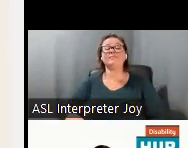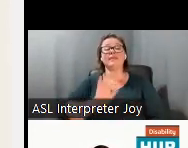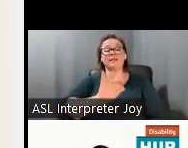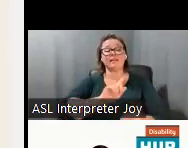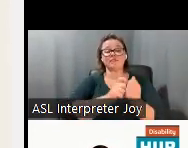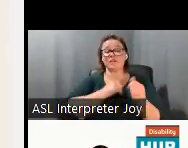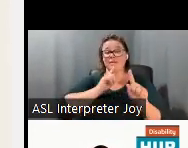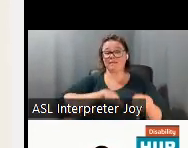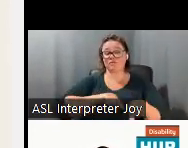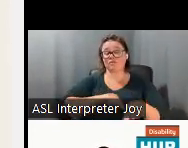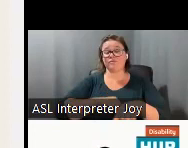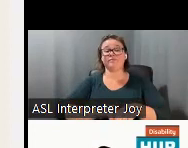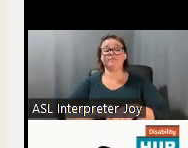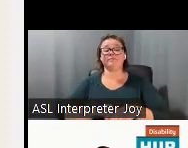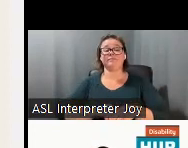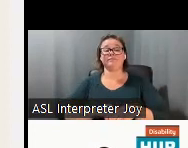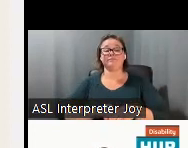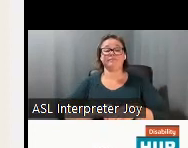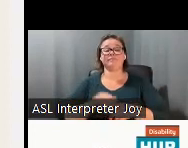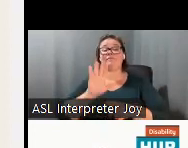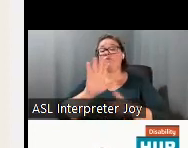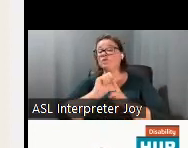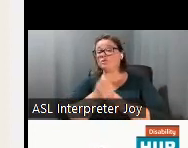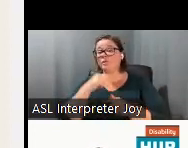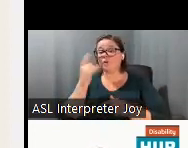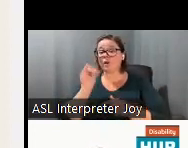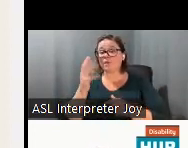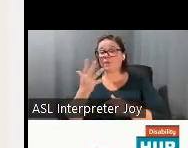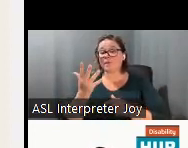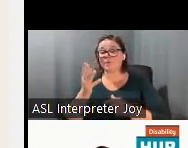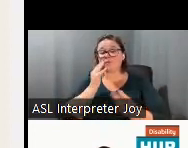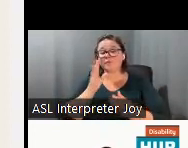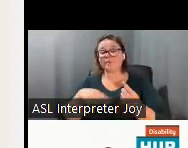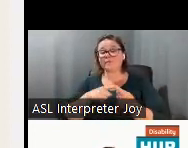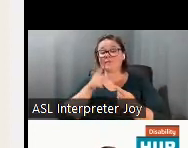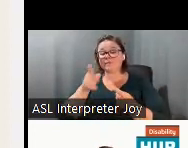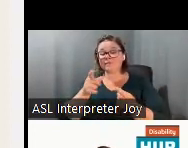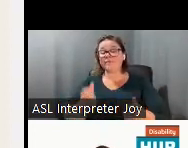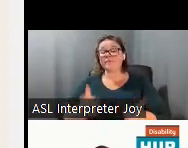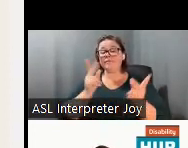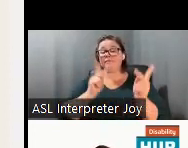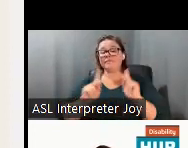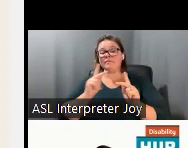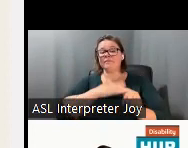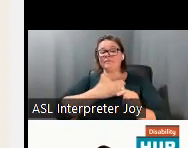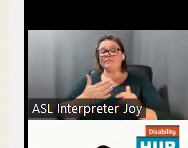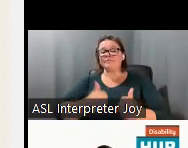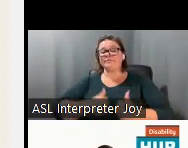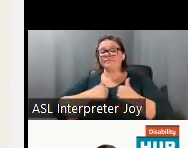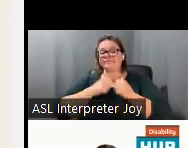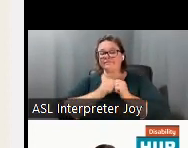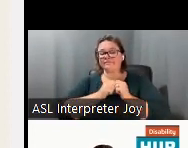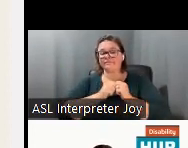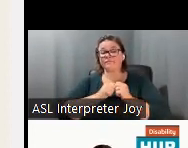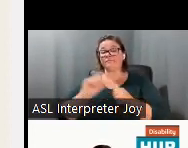answers. What's your situation? This is all information about you. How many people are you willing to live with?